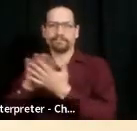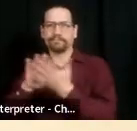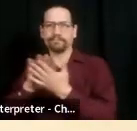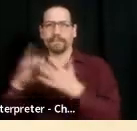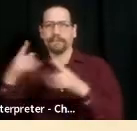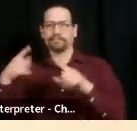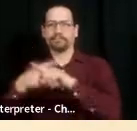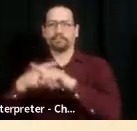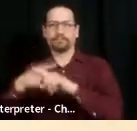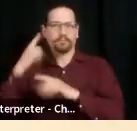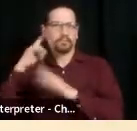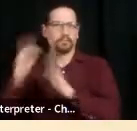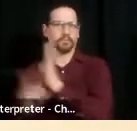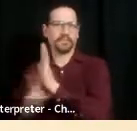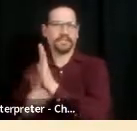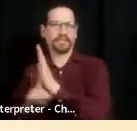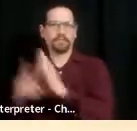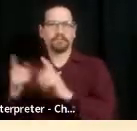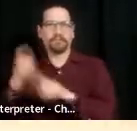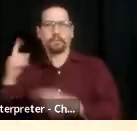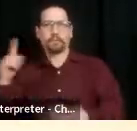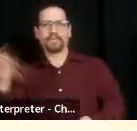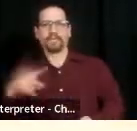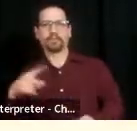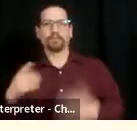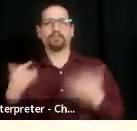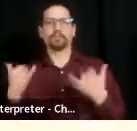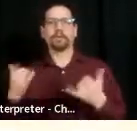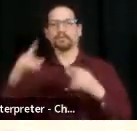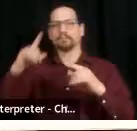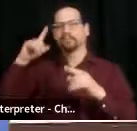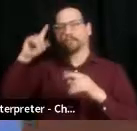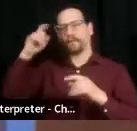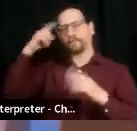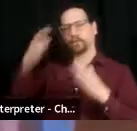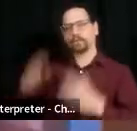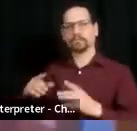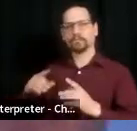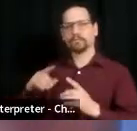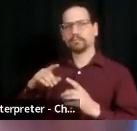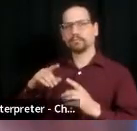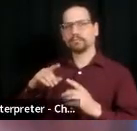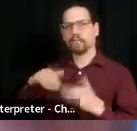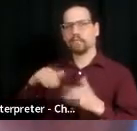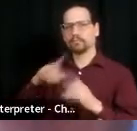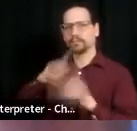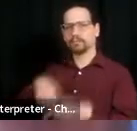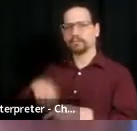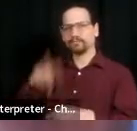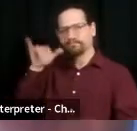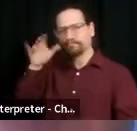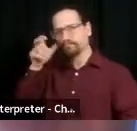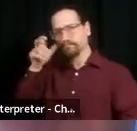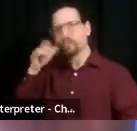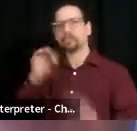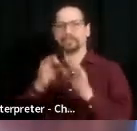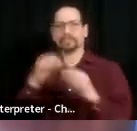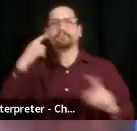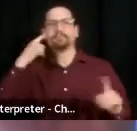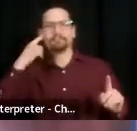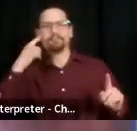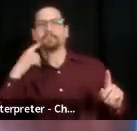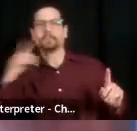people who exert themselves shoveling and so on. Have there been any reports of injuries, hospitalizations, or